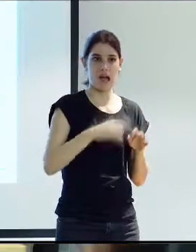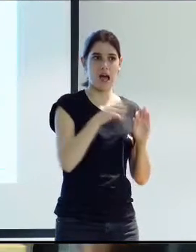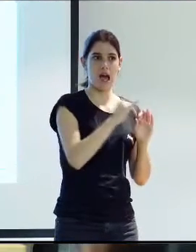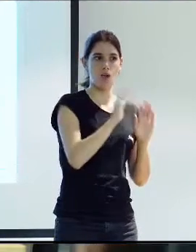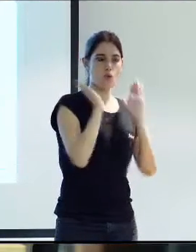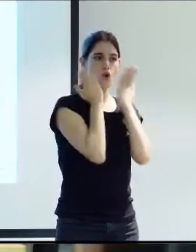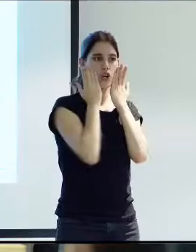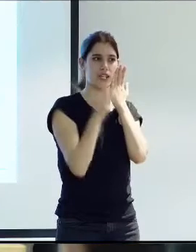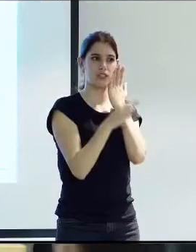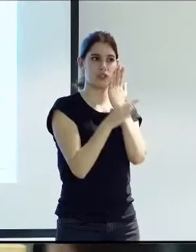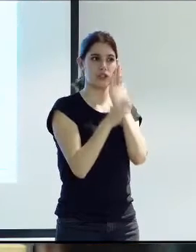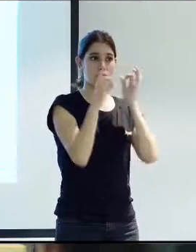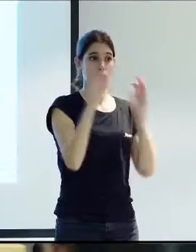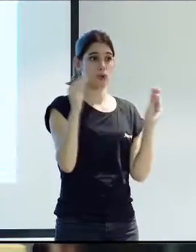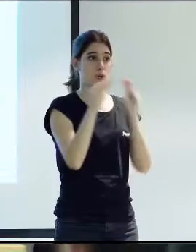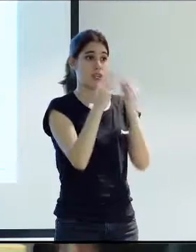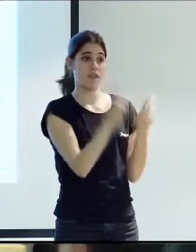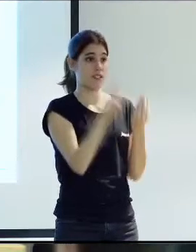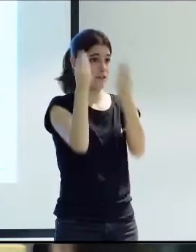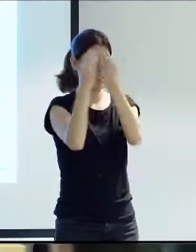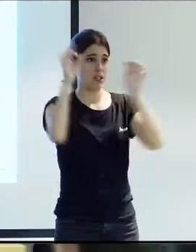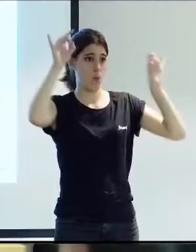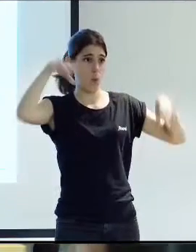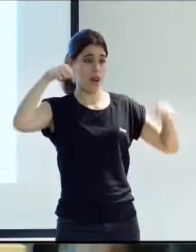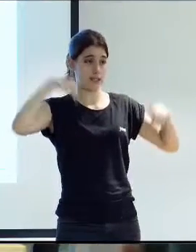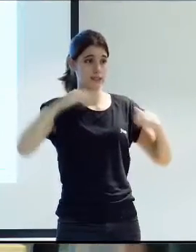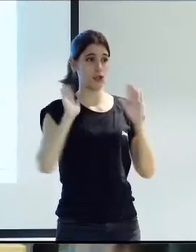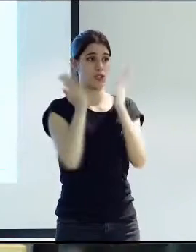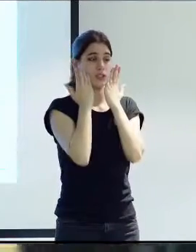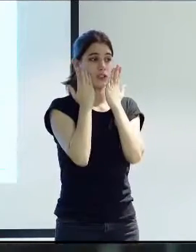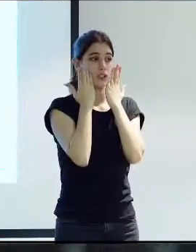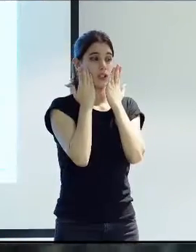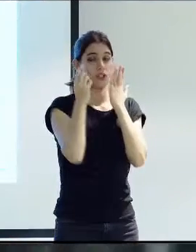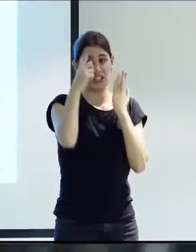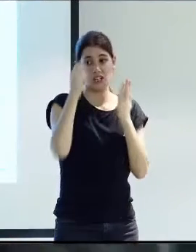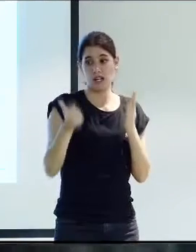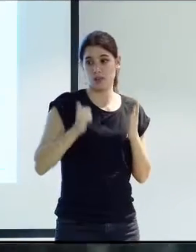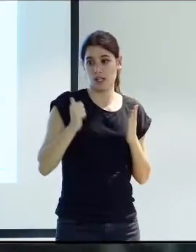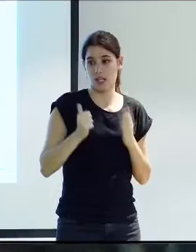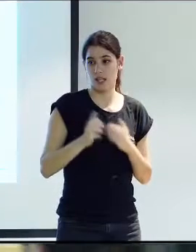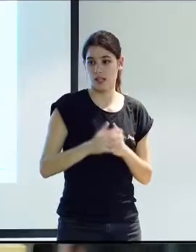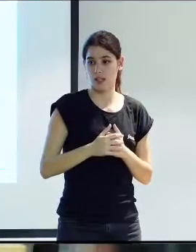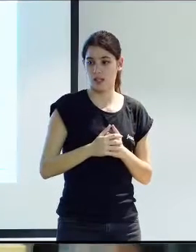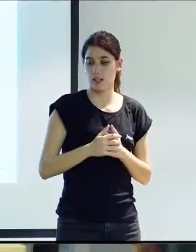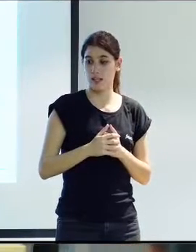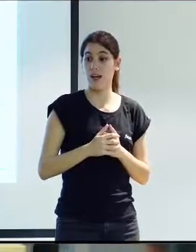there was a conference in Seville which is coinciding with this one, and I suppose it's just a